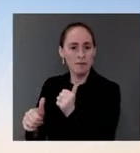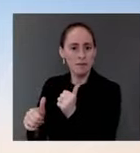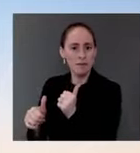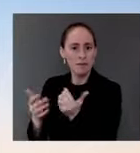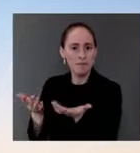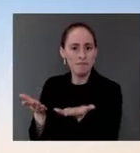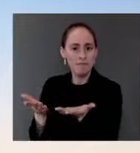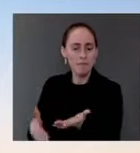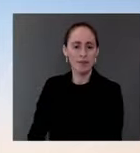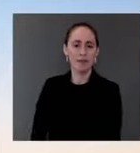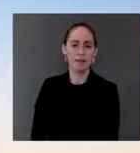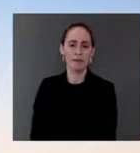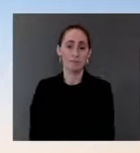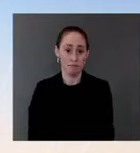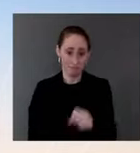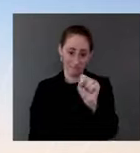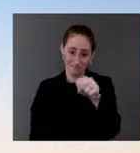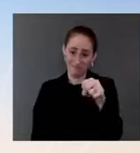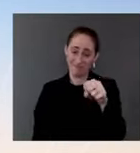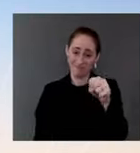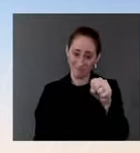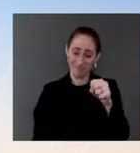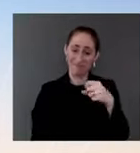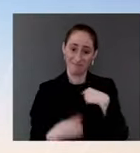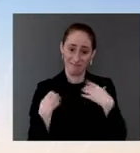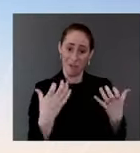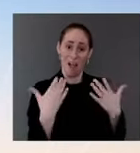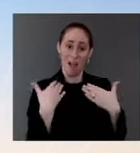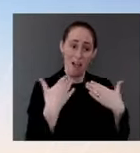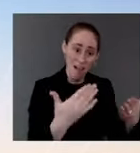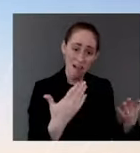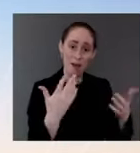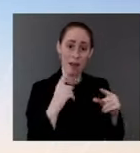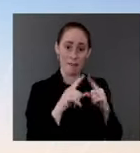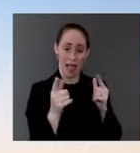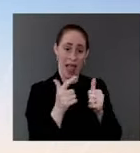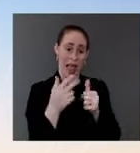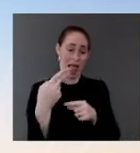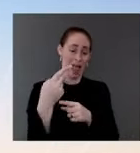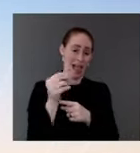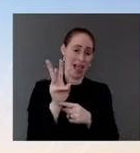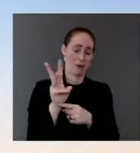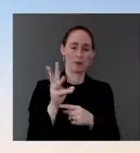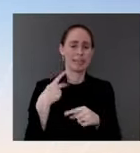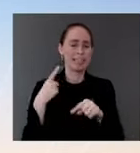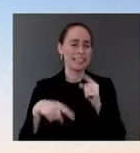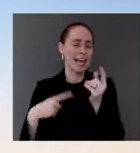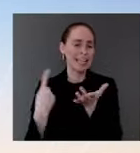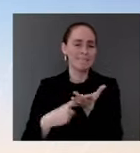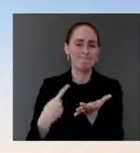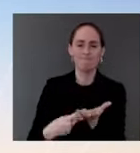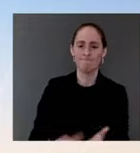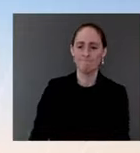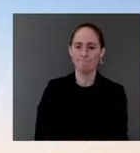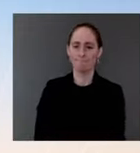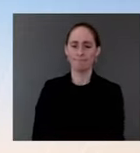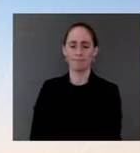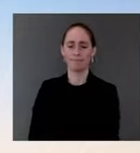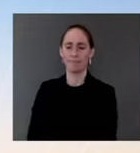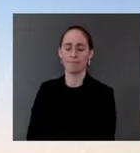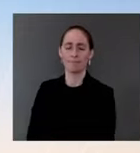leaders in the Senate. And then also, there's some reports today about conversations among senators about potentially exploring a rules change to expedite